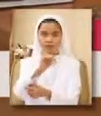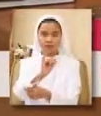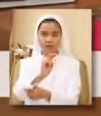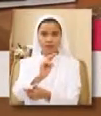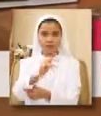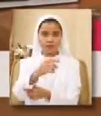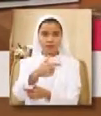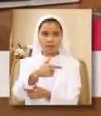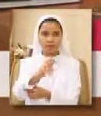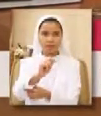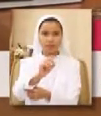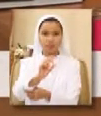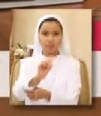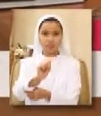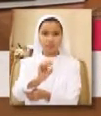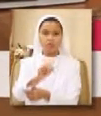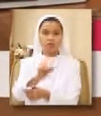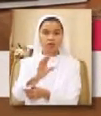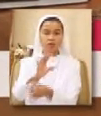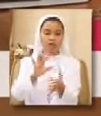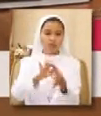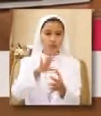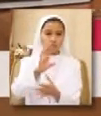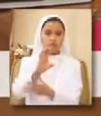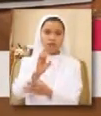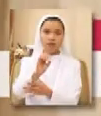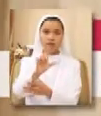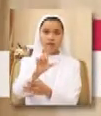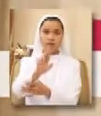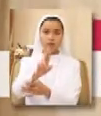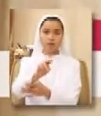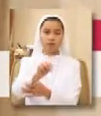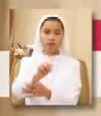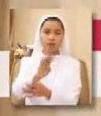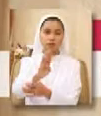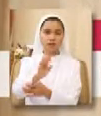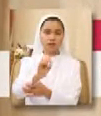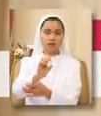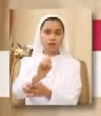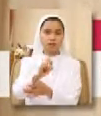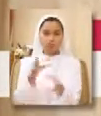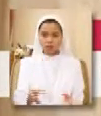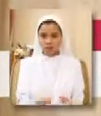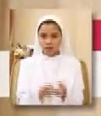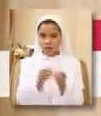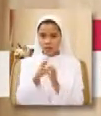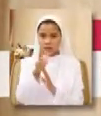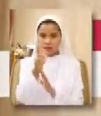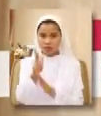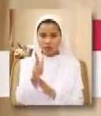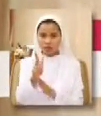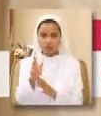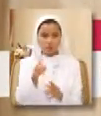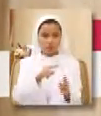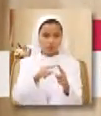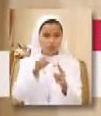Columbus. Okay. And all the members who come are Knights of Columbus. But they have given